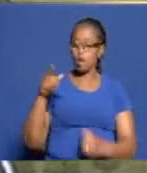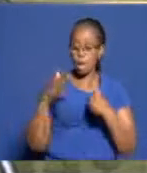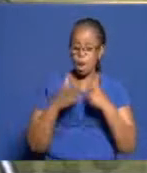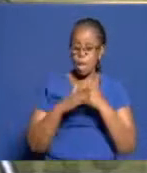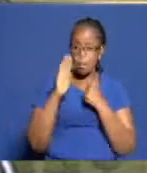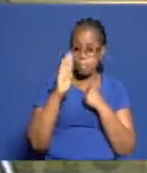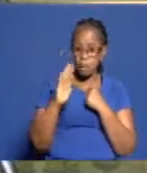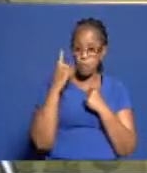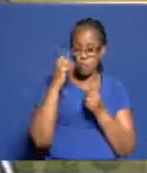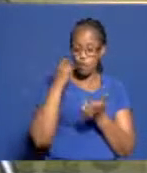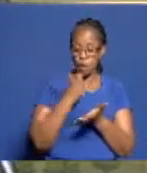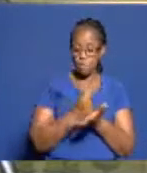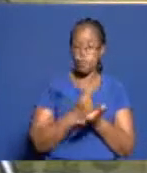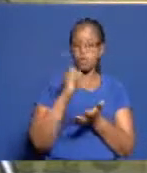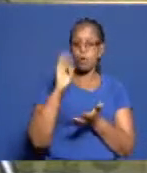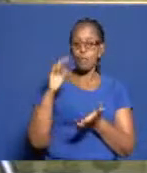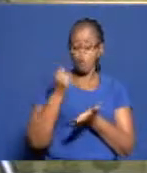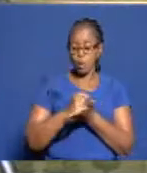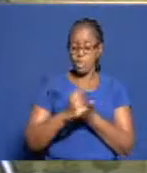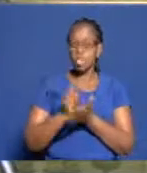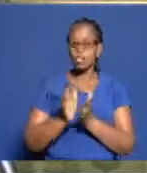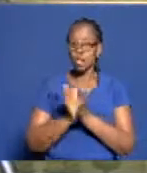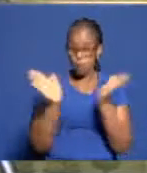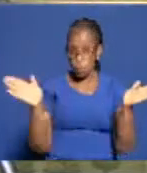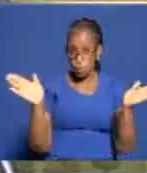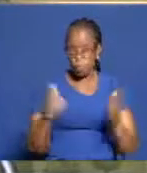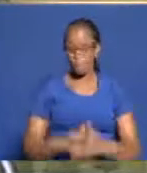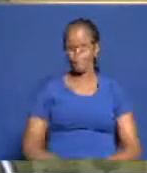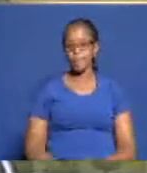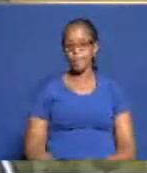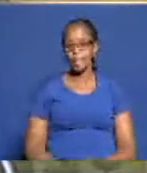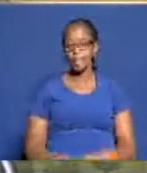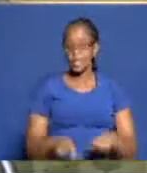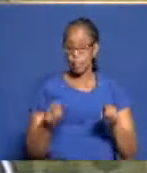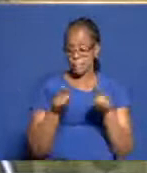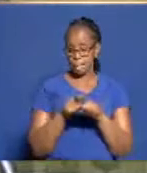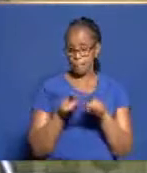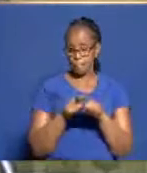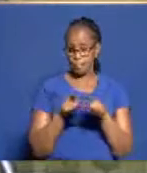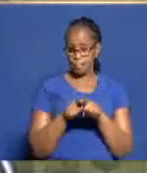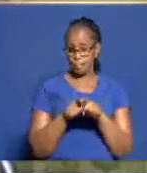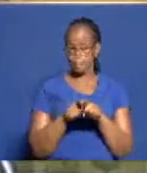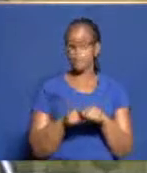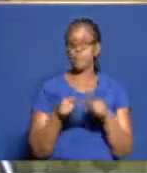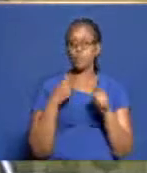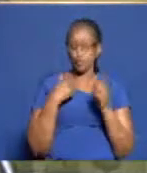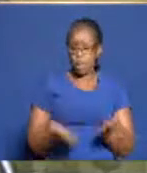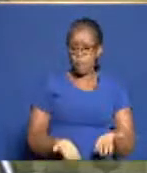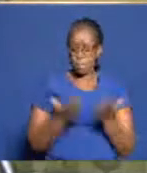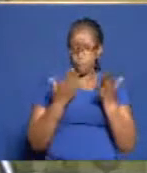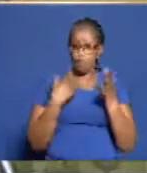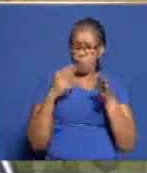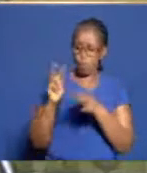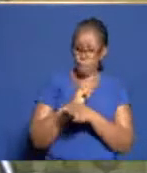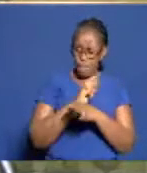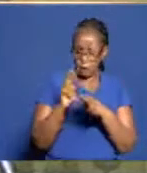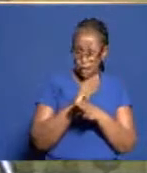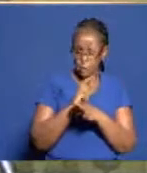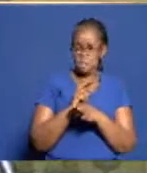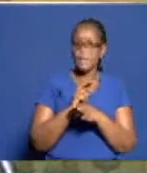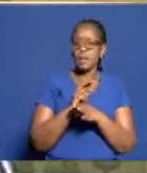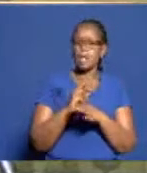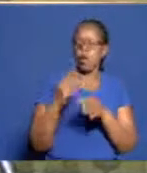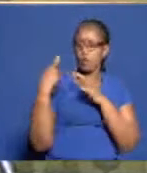for the Office of the Auditor General. Additionally, Mr. Speaker, to enhance the oversight and legislative role of